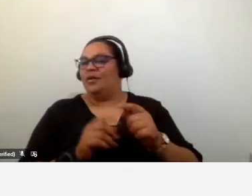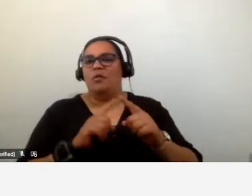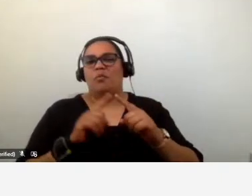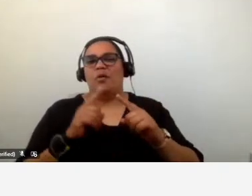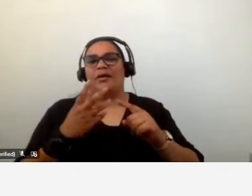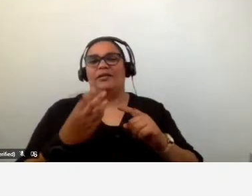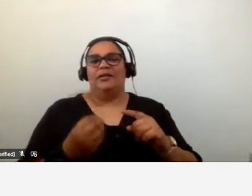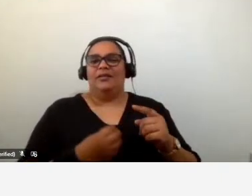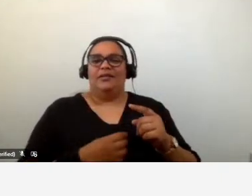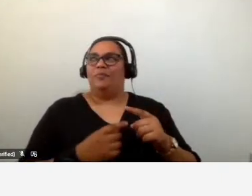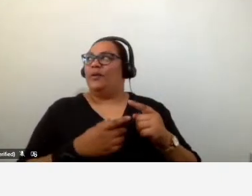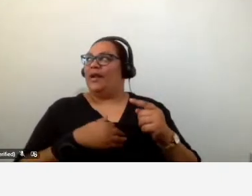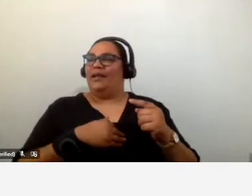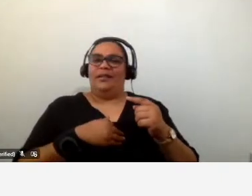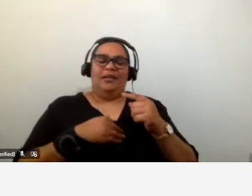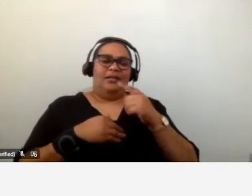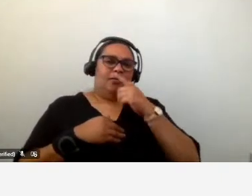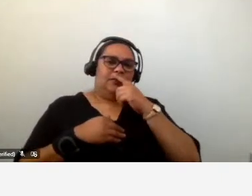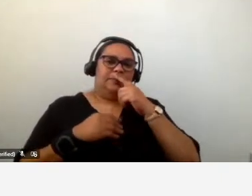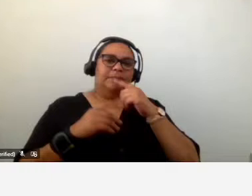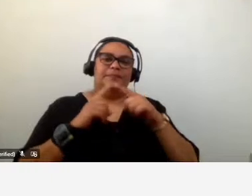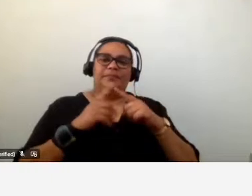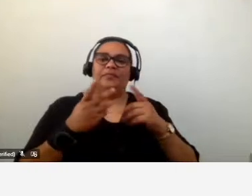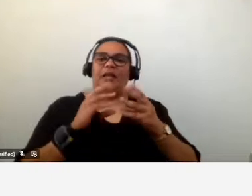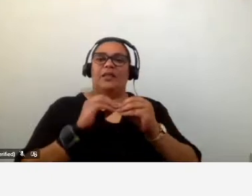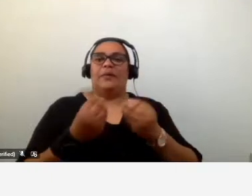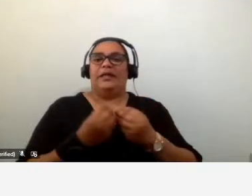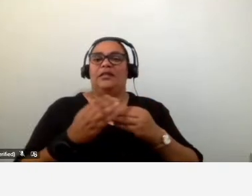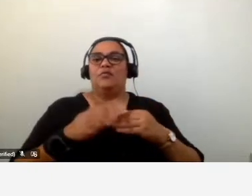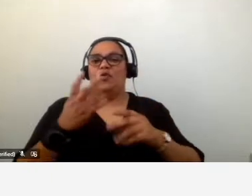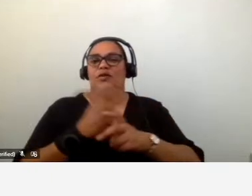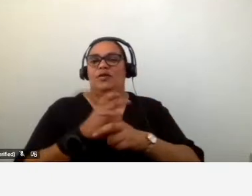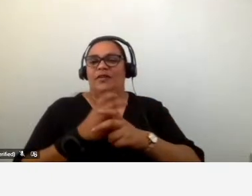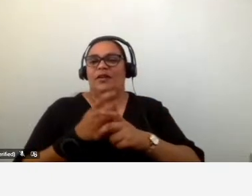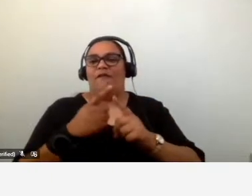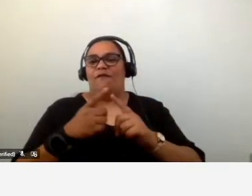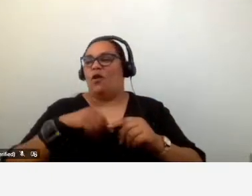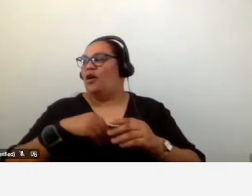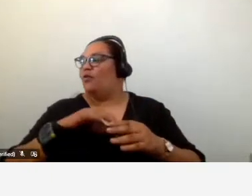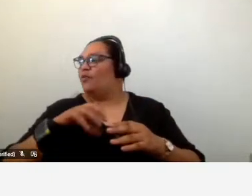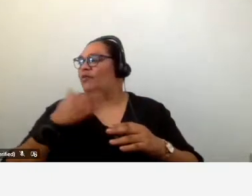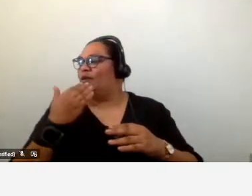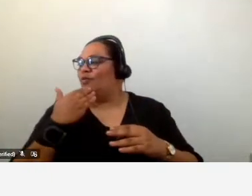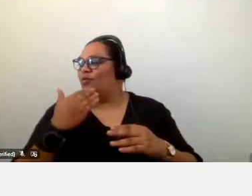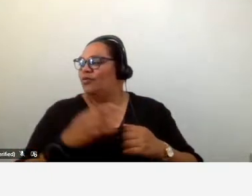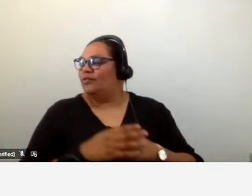view, and then which are actually making things more difficult for our province.